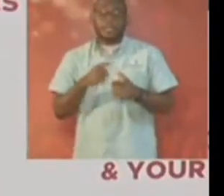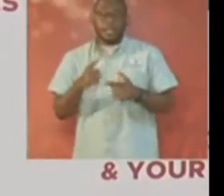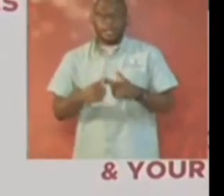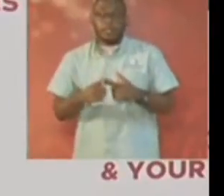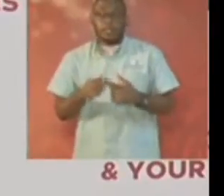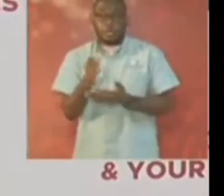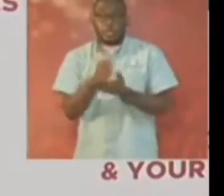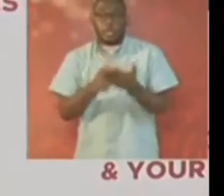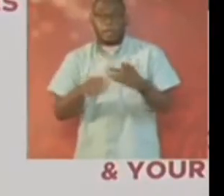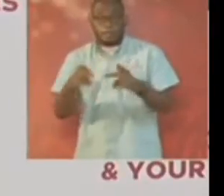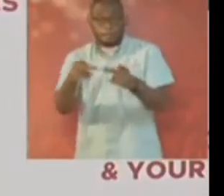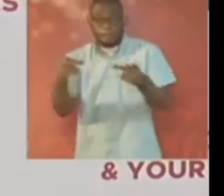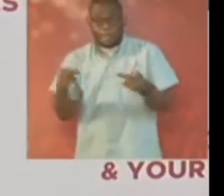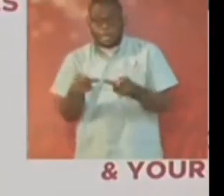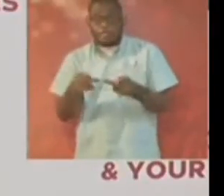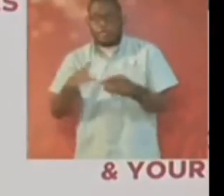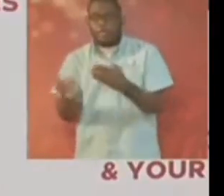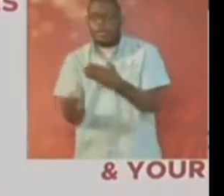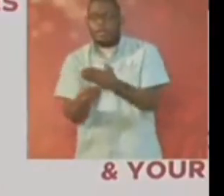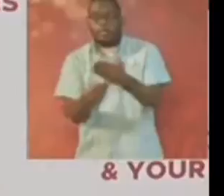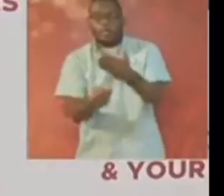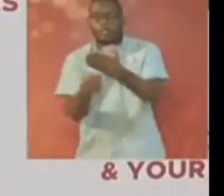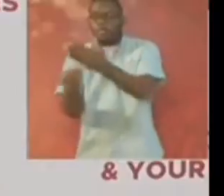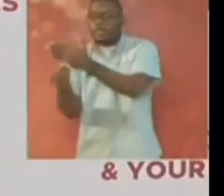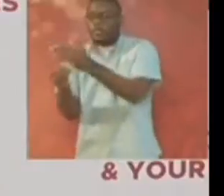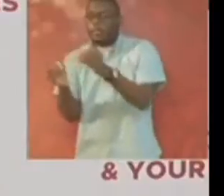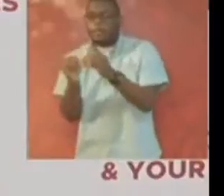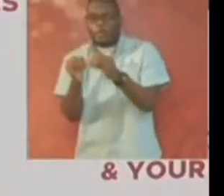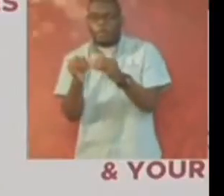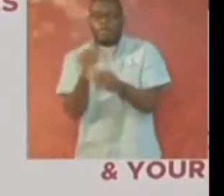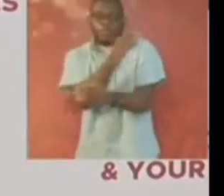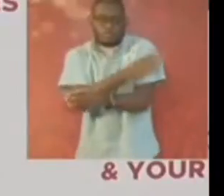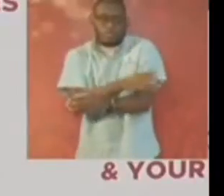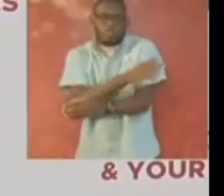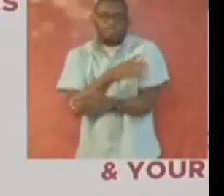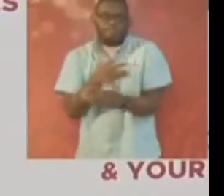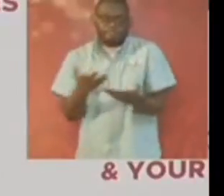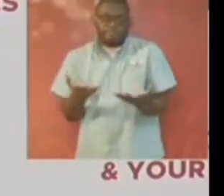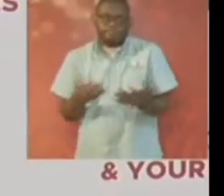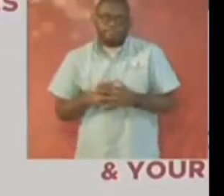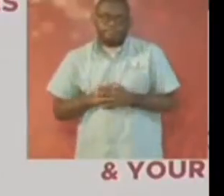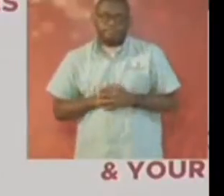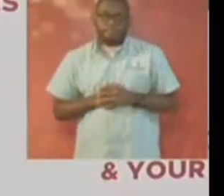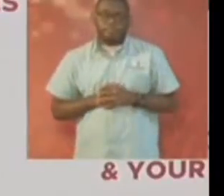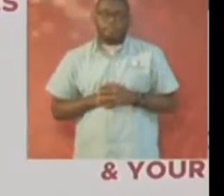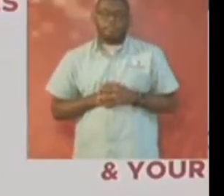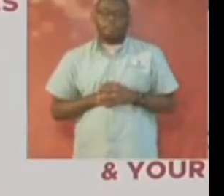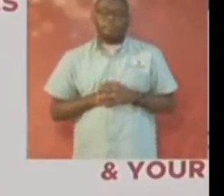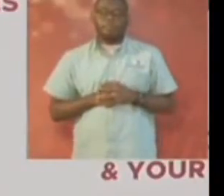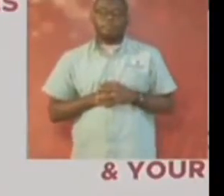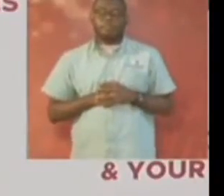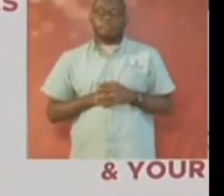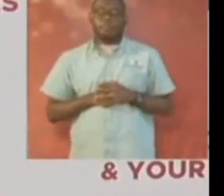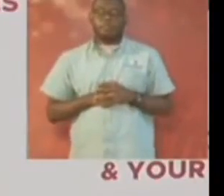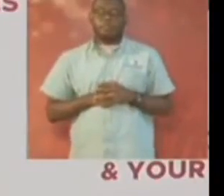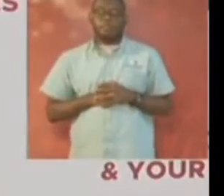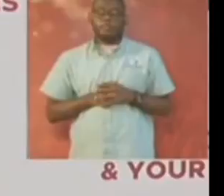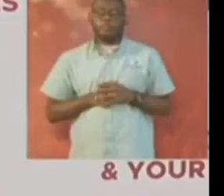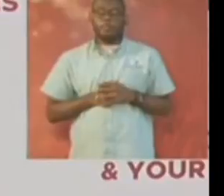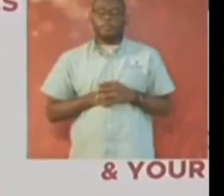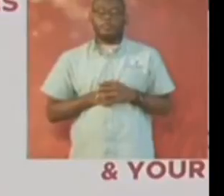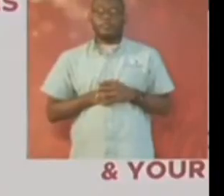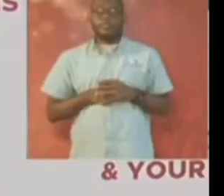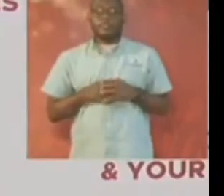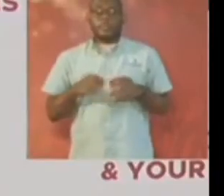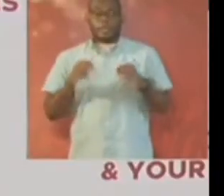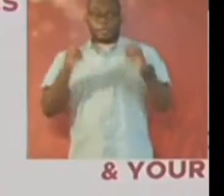to reduce the backload of patients. With respect to the workload of staff, the Ministry of Health has